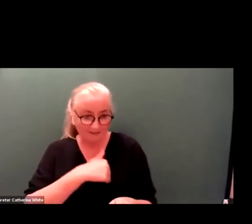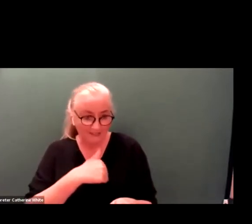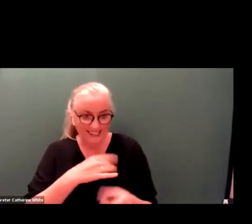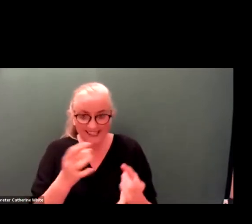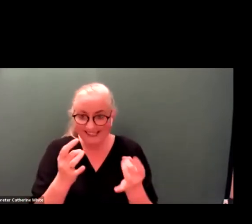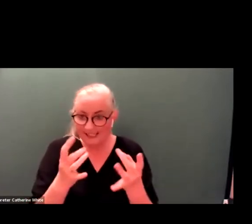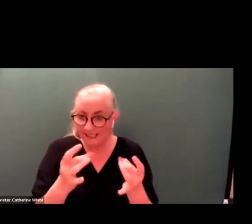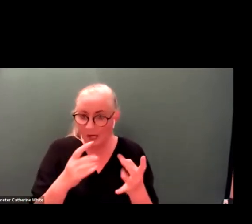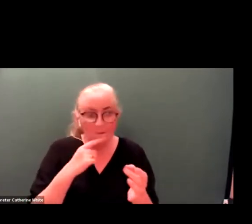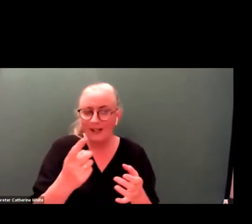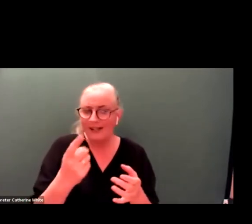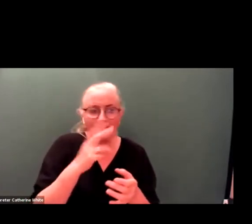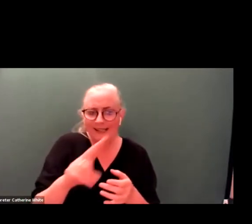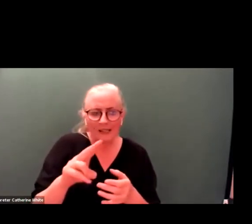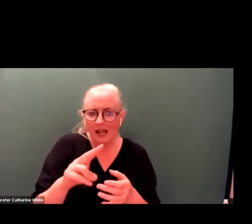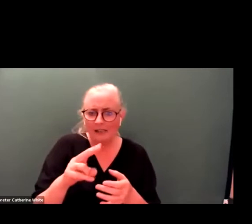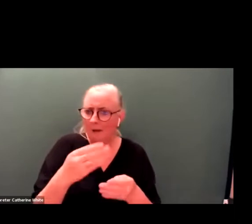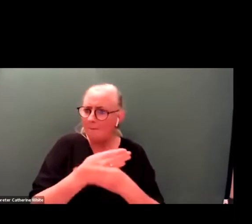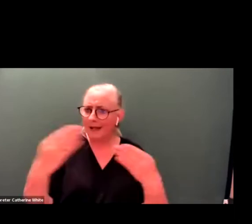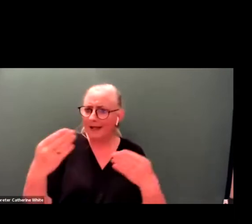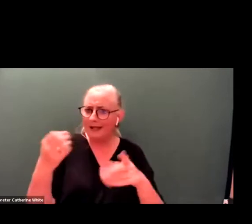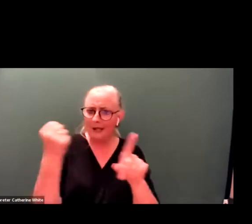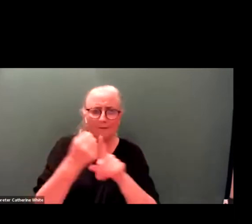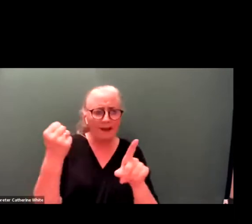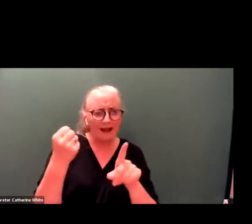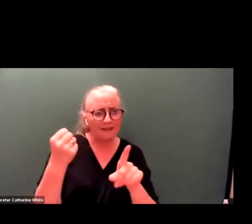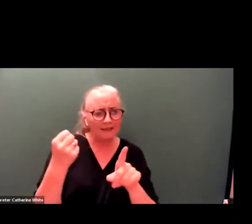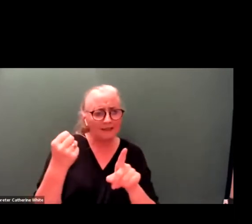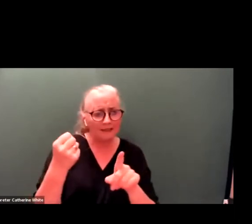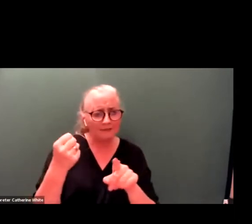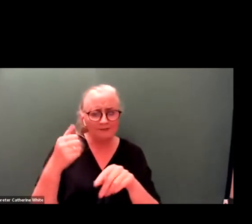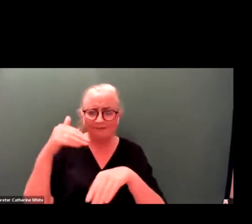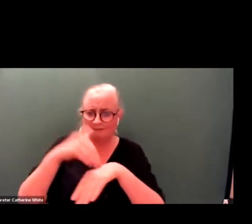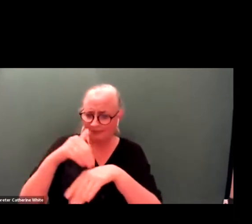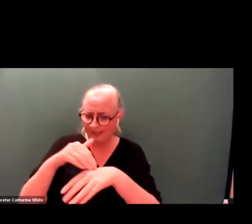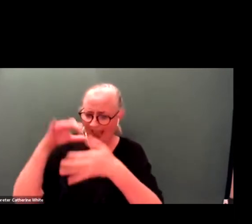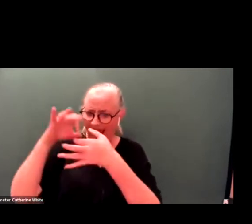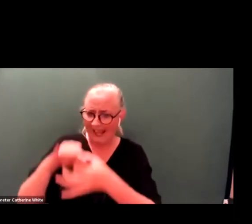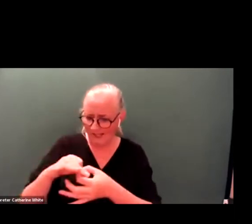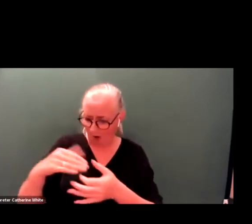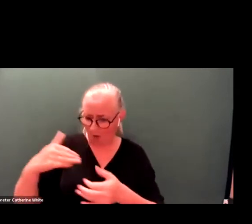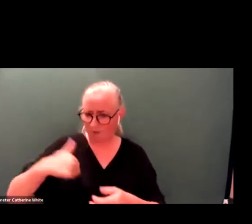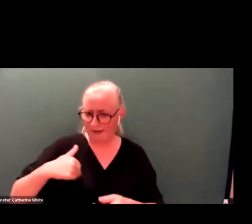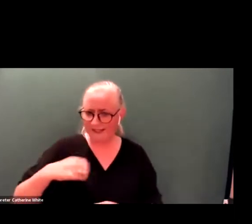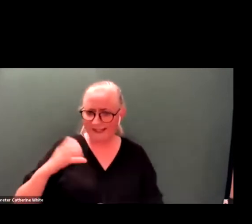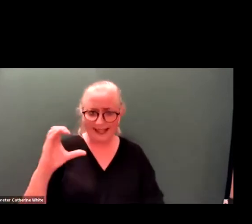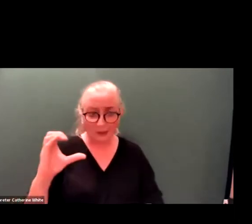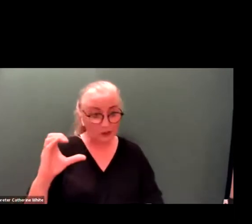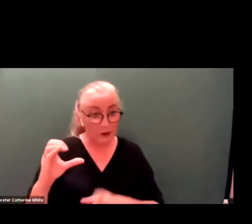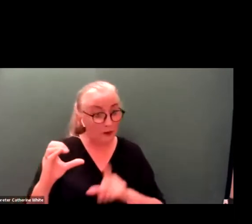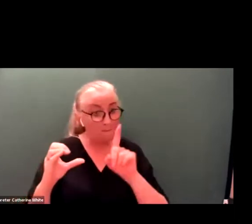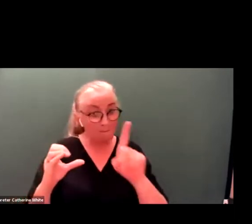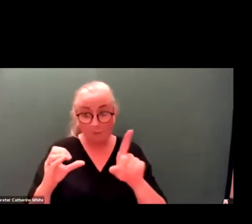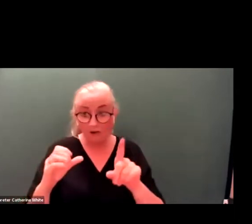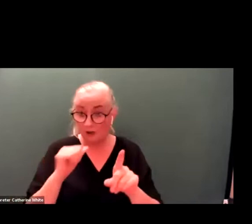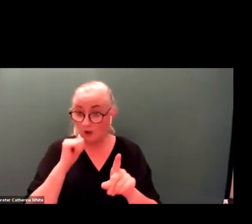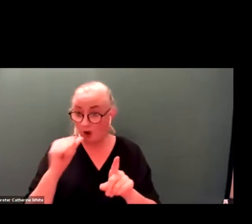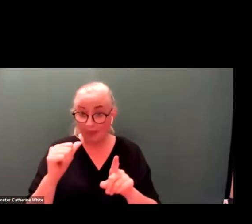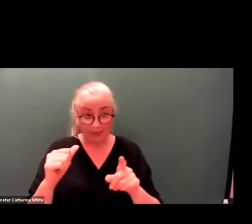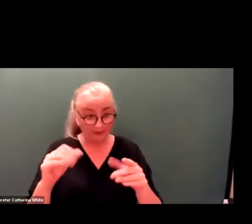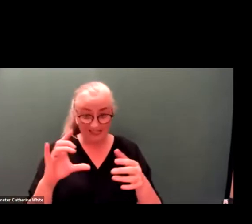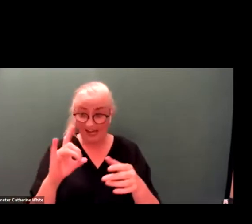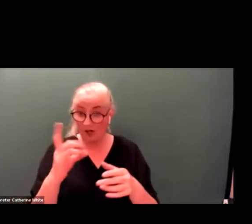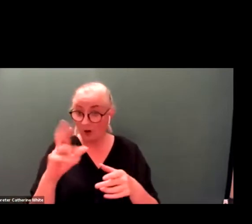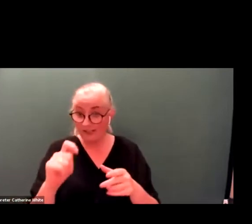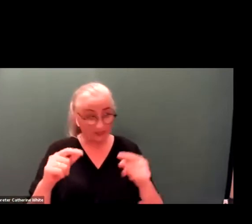didn't have a huge impact on the incidence of breast cancer. In fact, breast cancer incidence didn't really decline at all, despite how